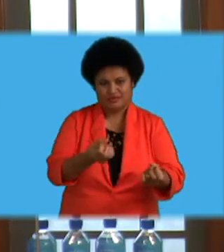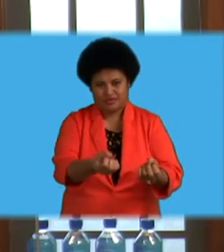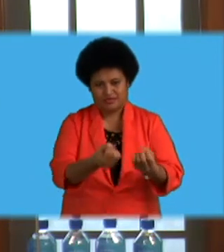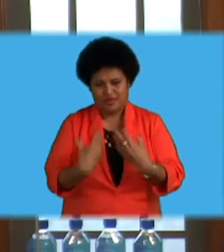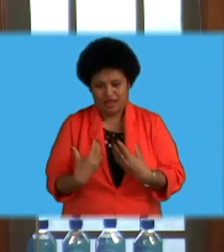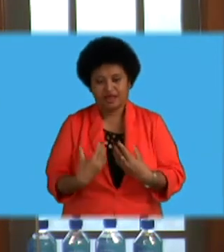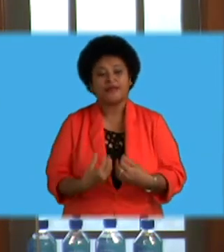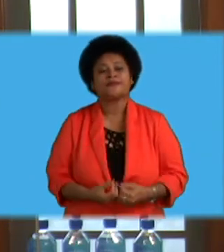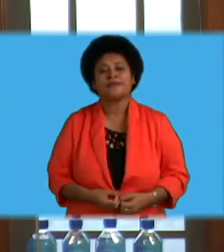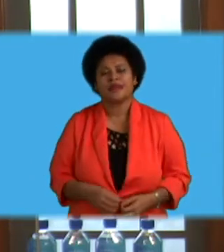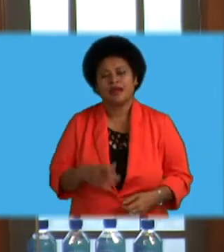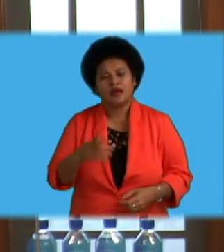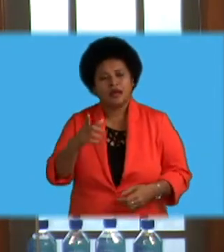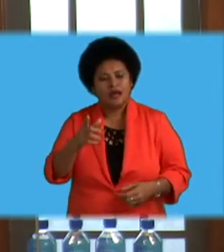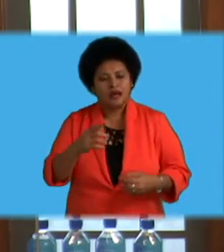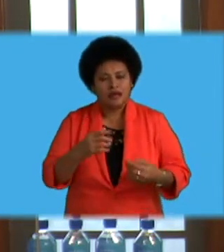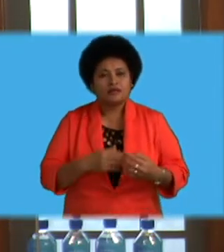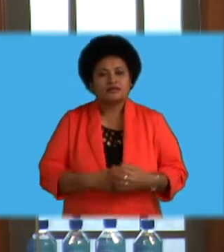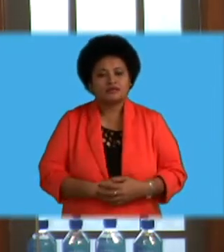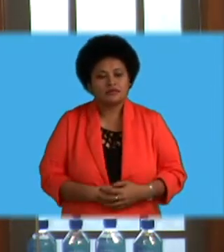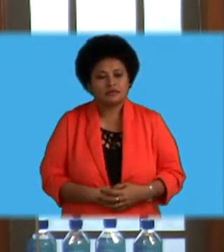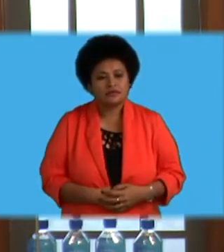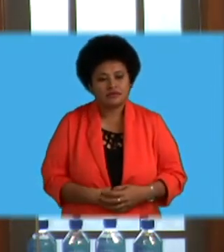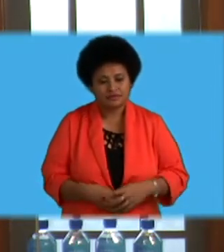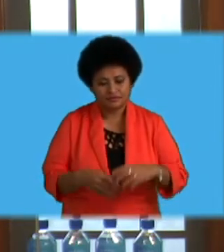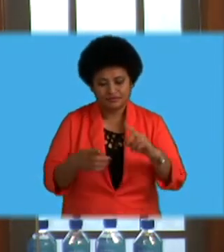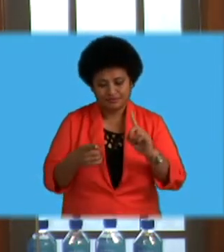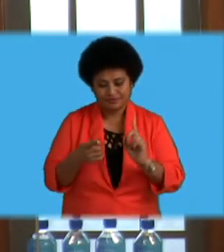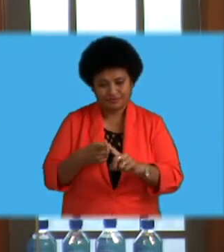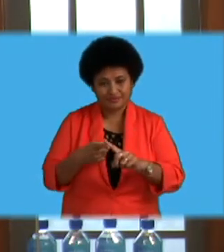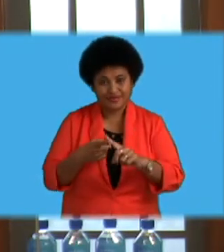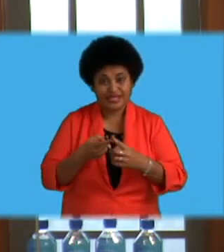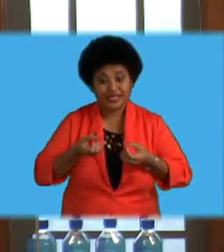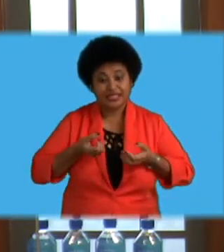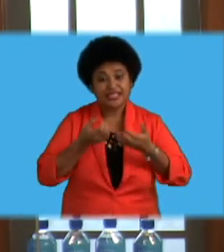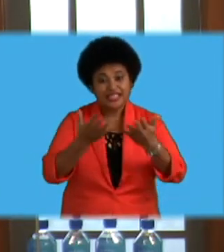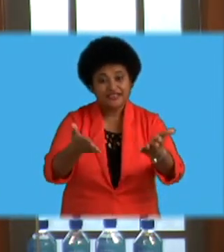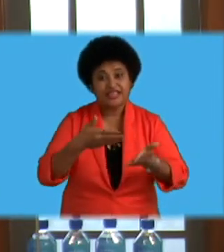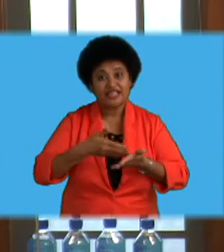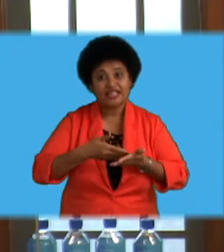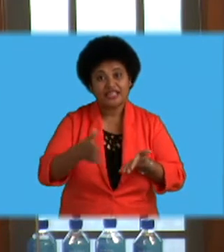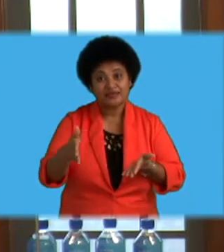Honourable Deputy Speaker, the issuance of approval notices,